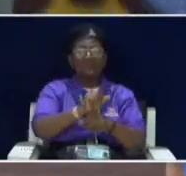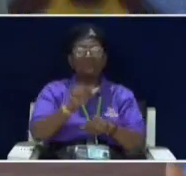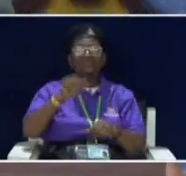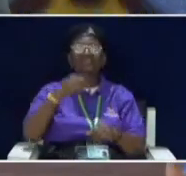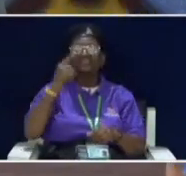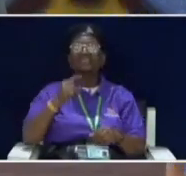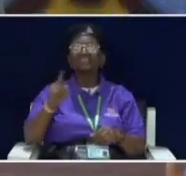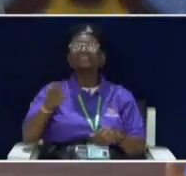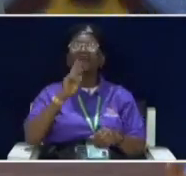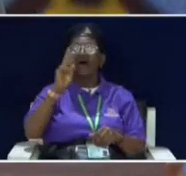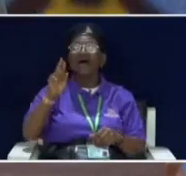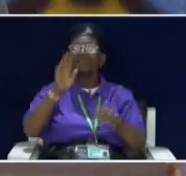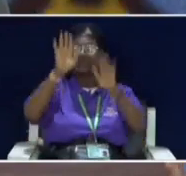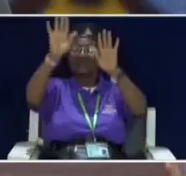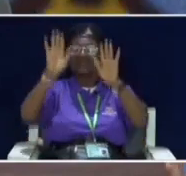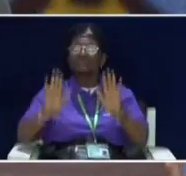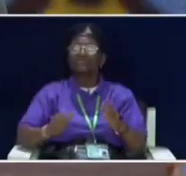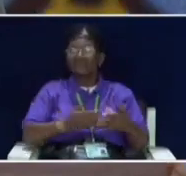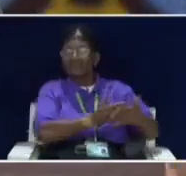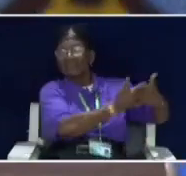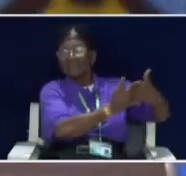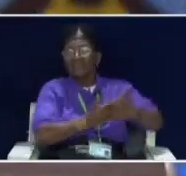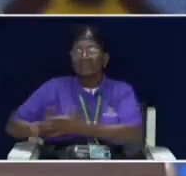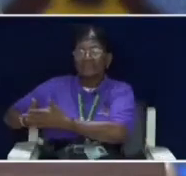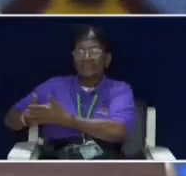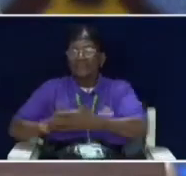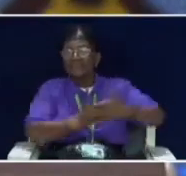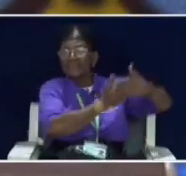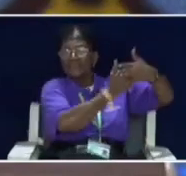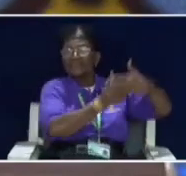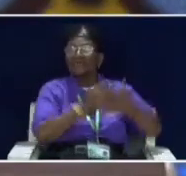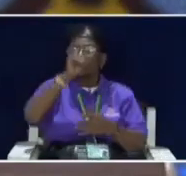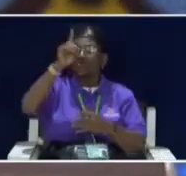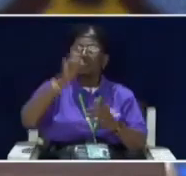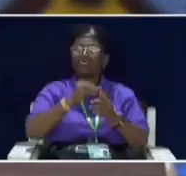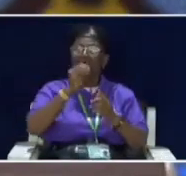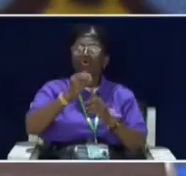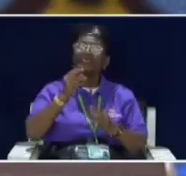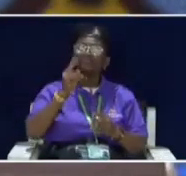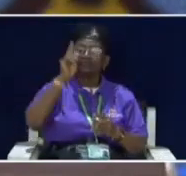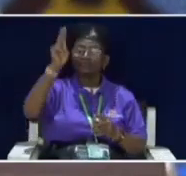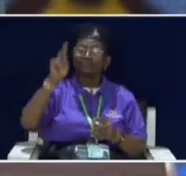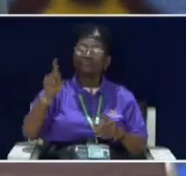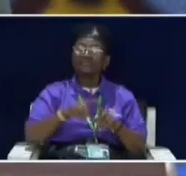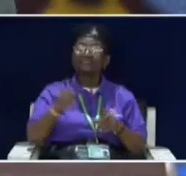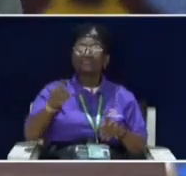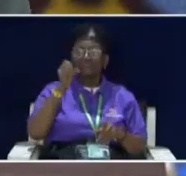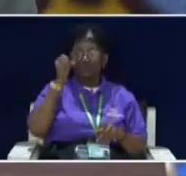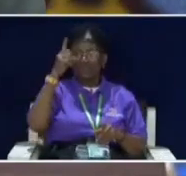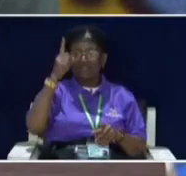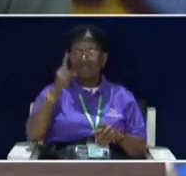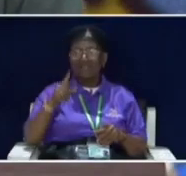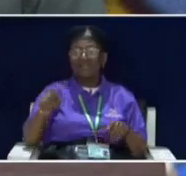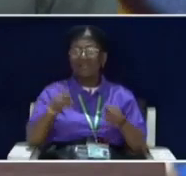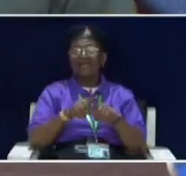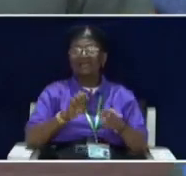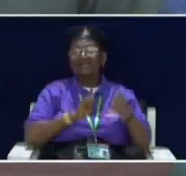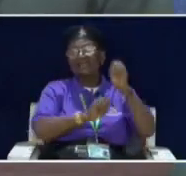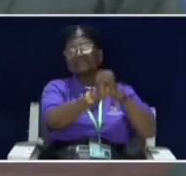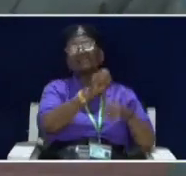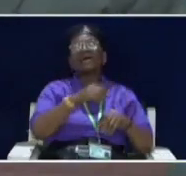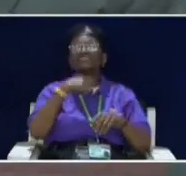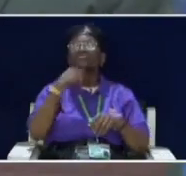One of two. And as we've understood, like Elijah said to Elisha, if